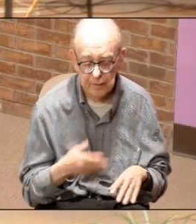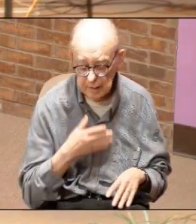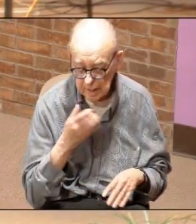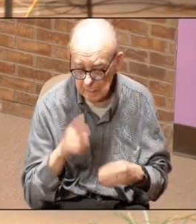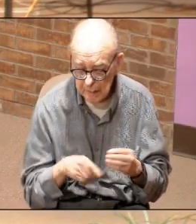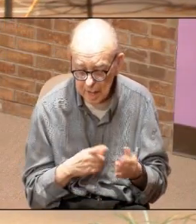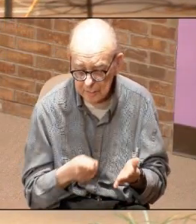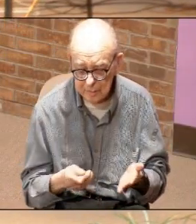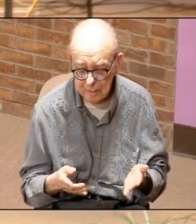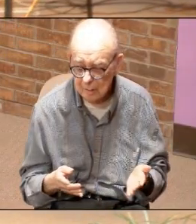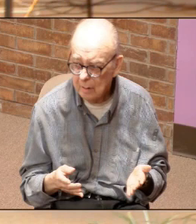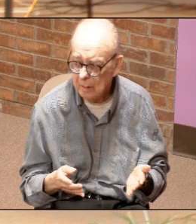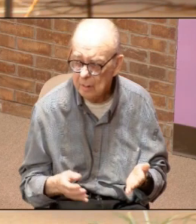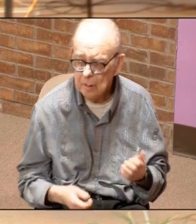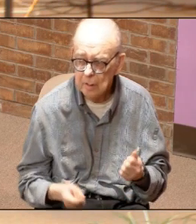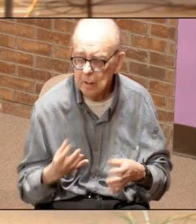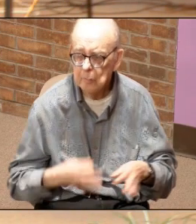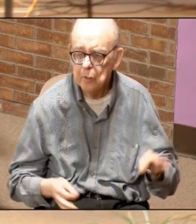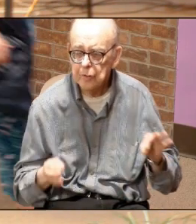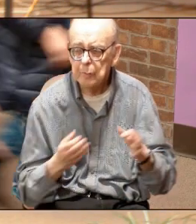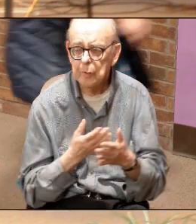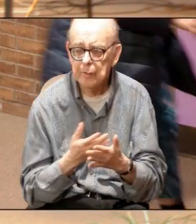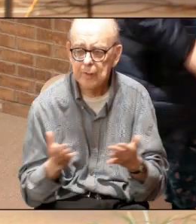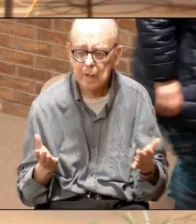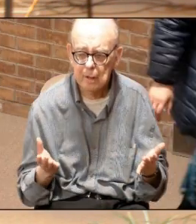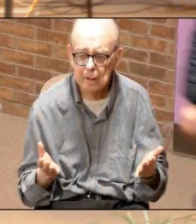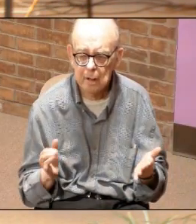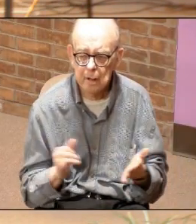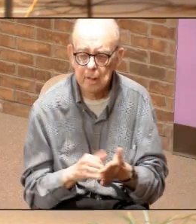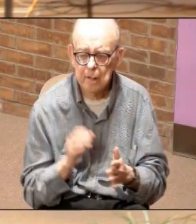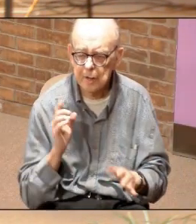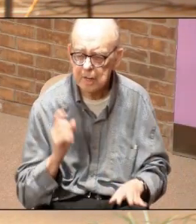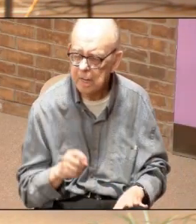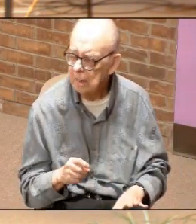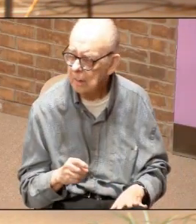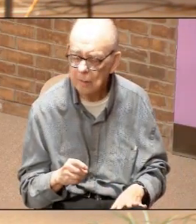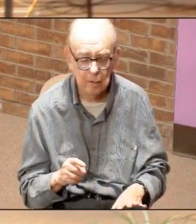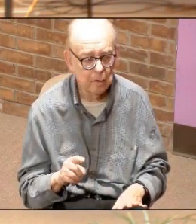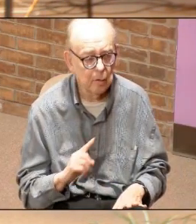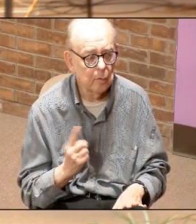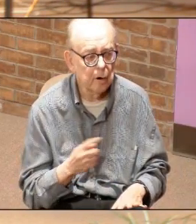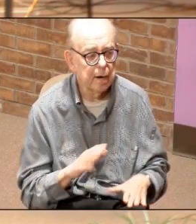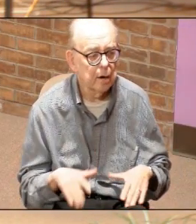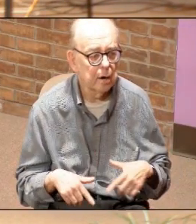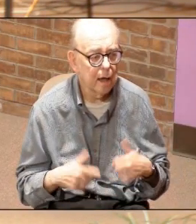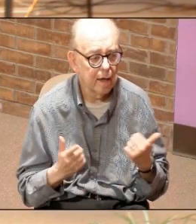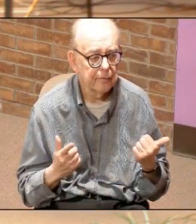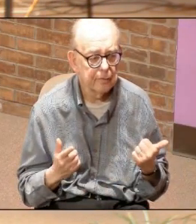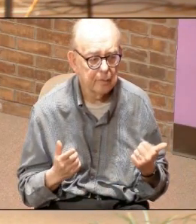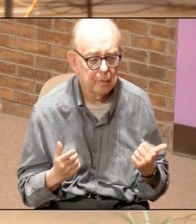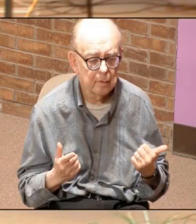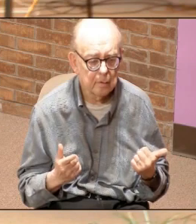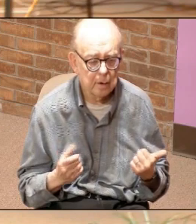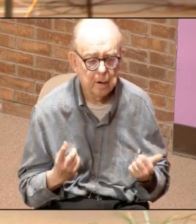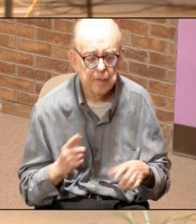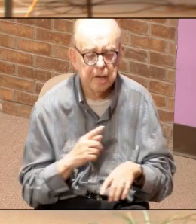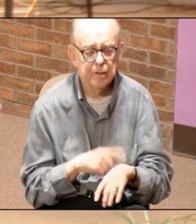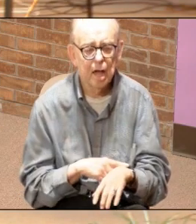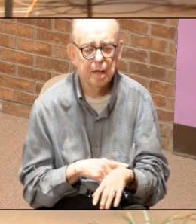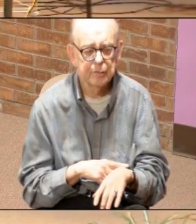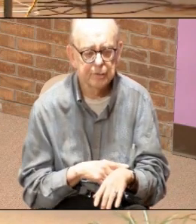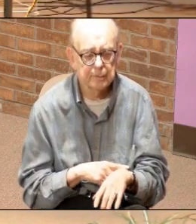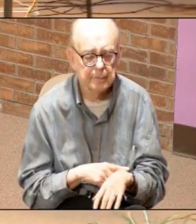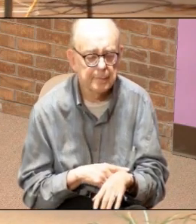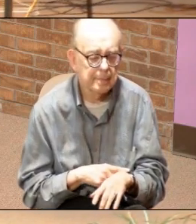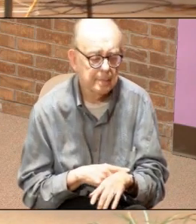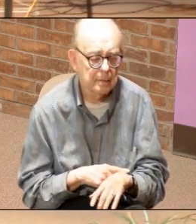about the most important thing that we need in our life. And so many